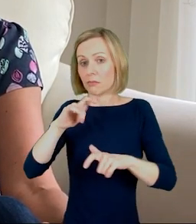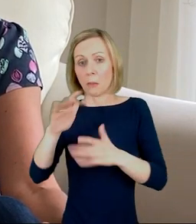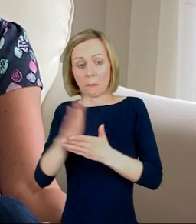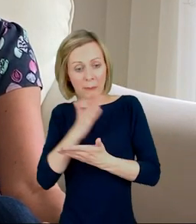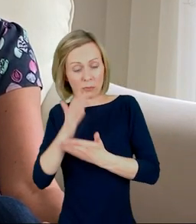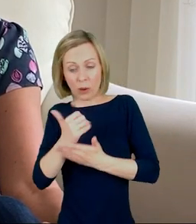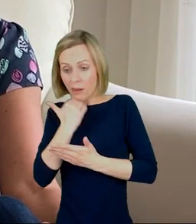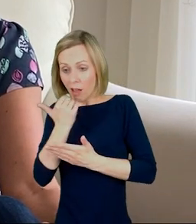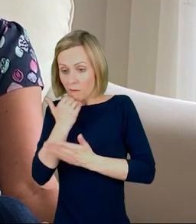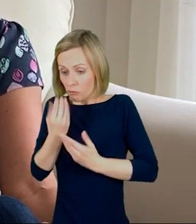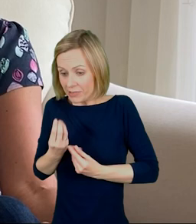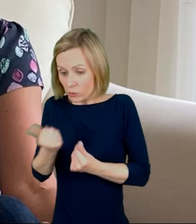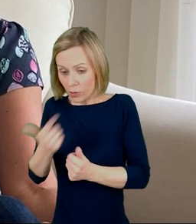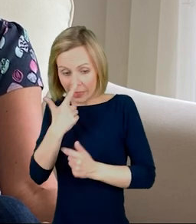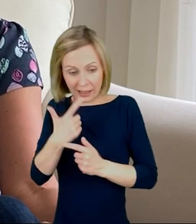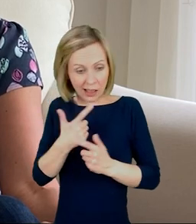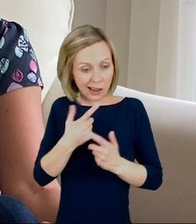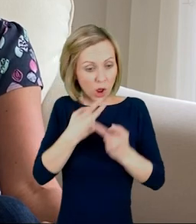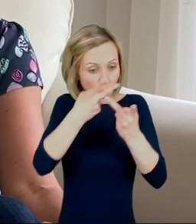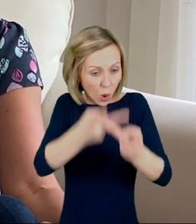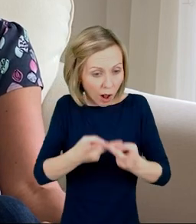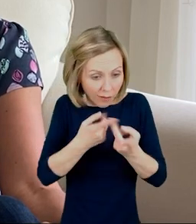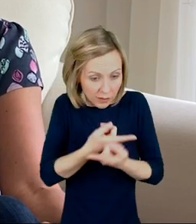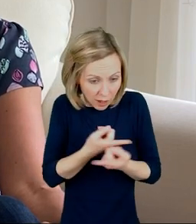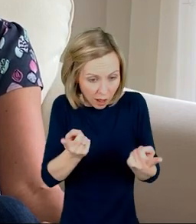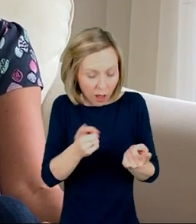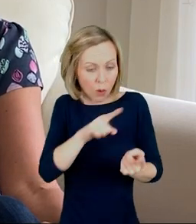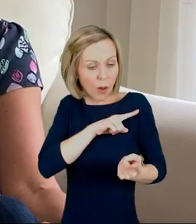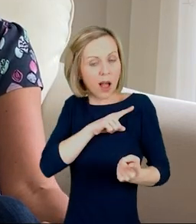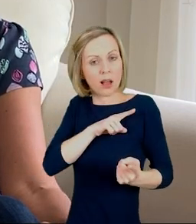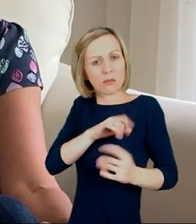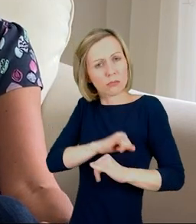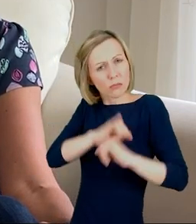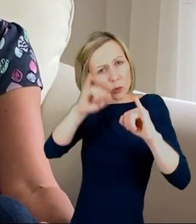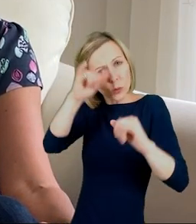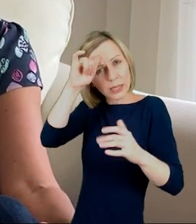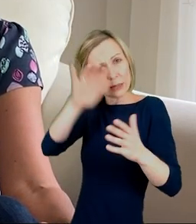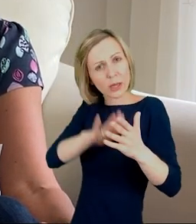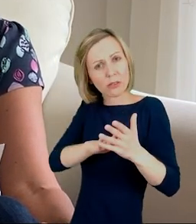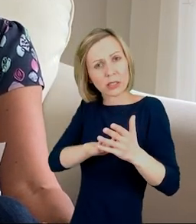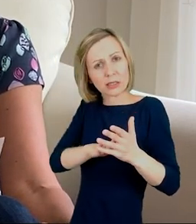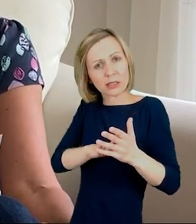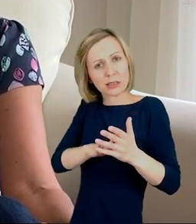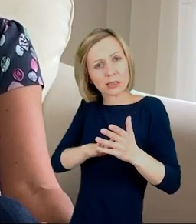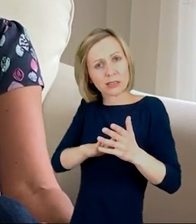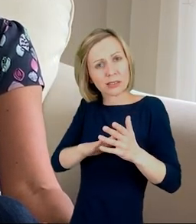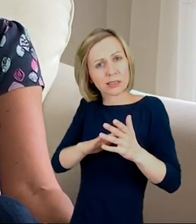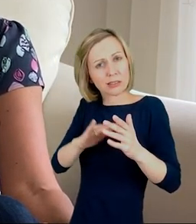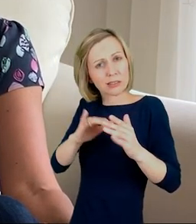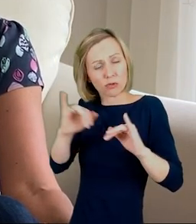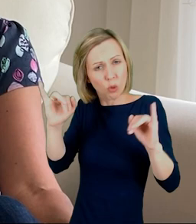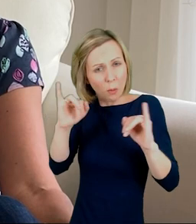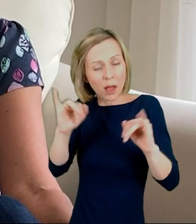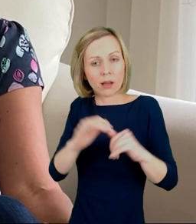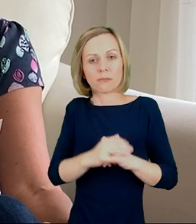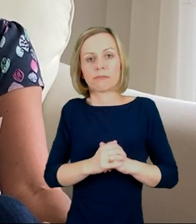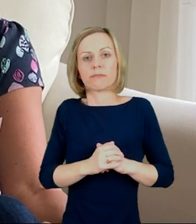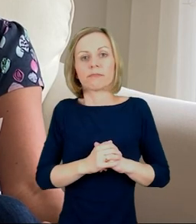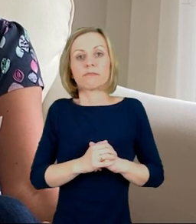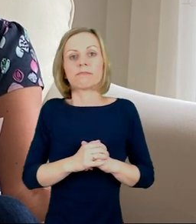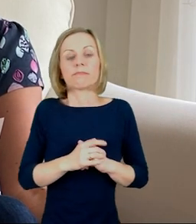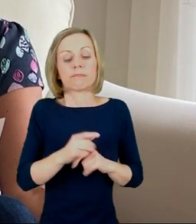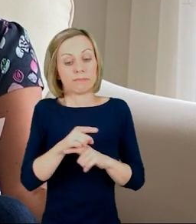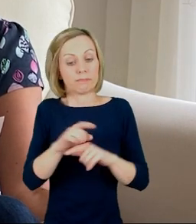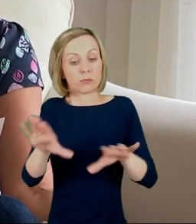and emotional care to those who have been traumatised by their experiences. For groups and charities that seek to